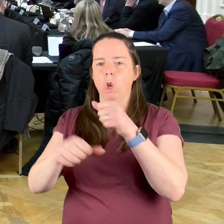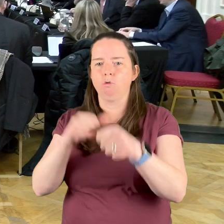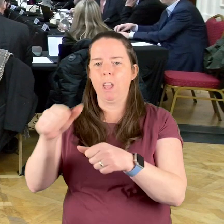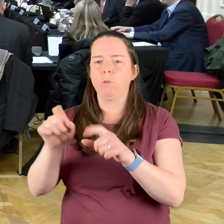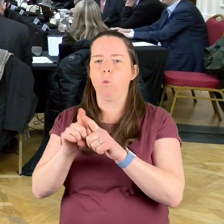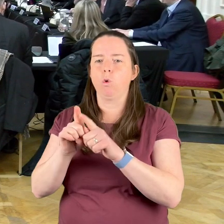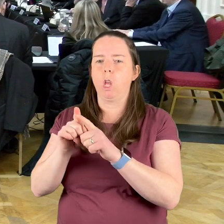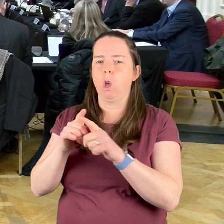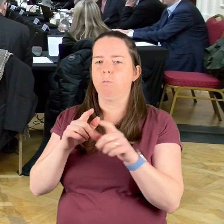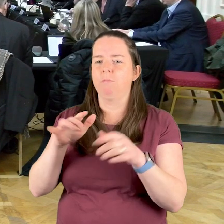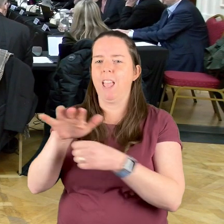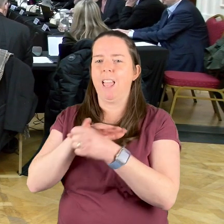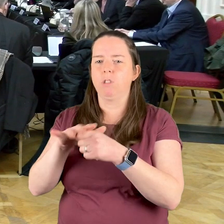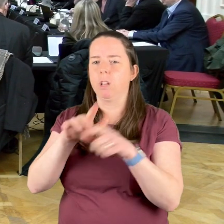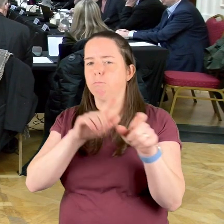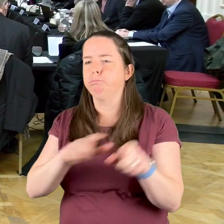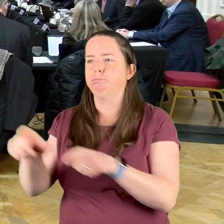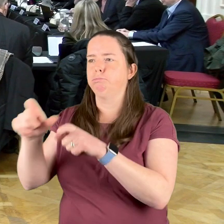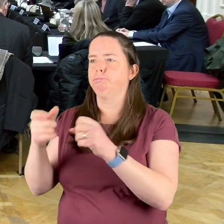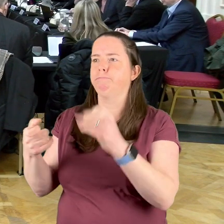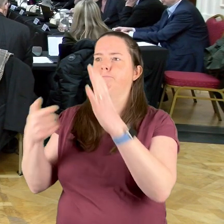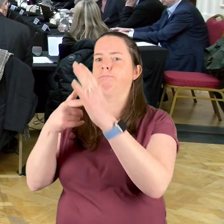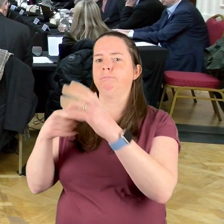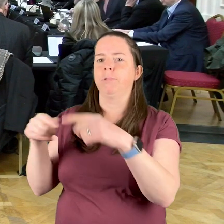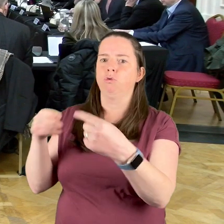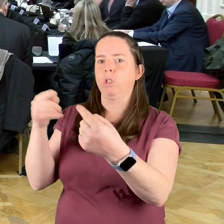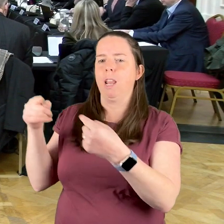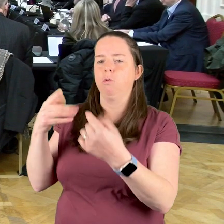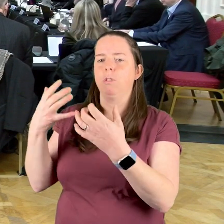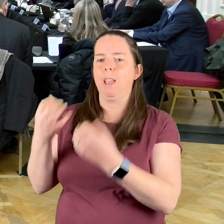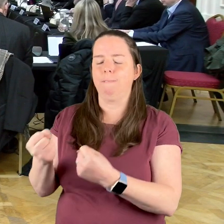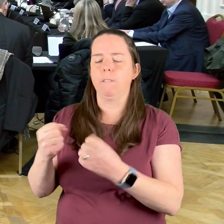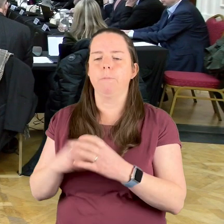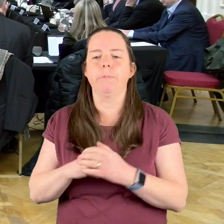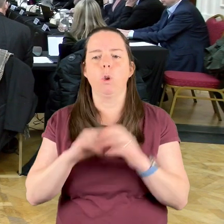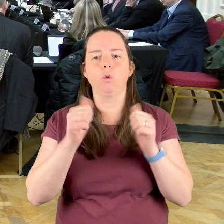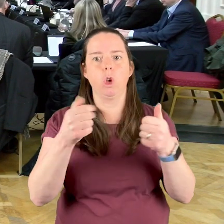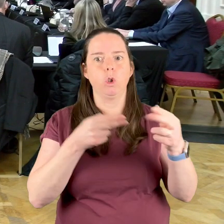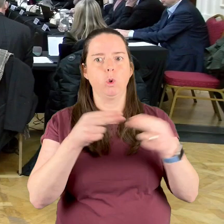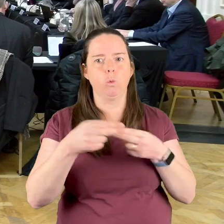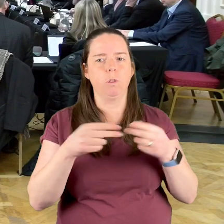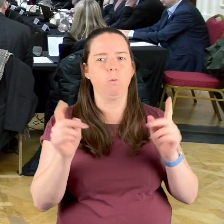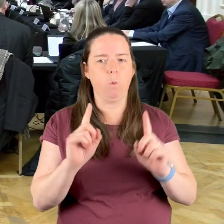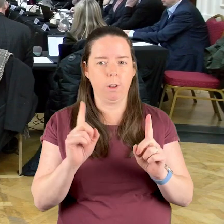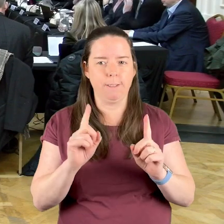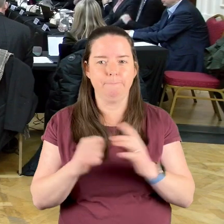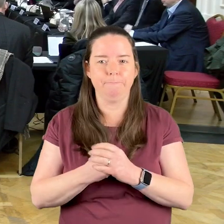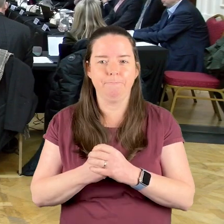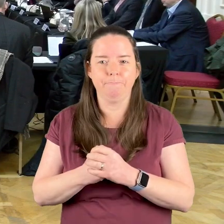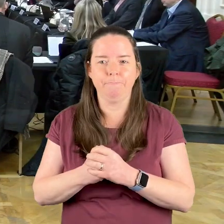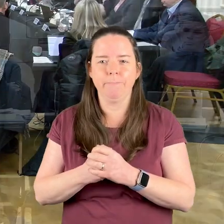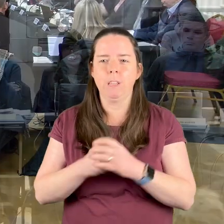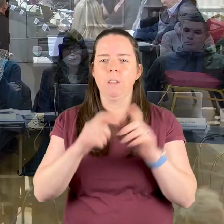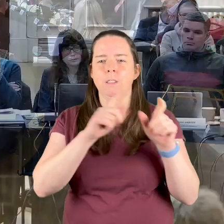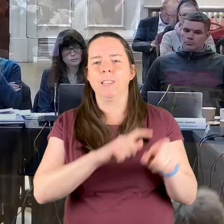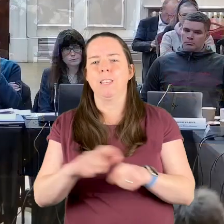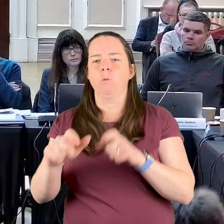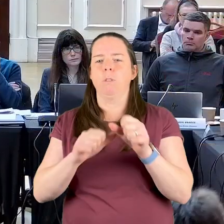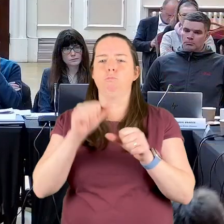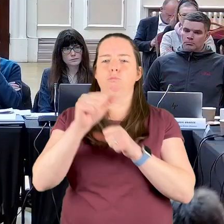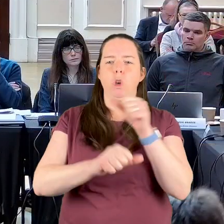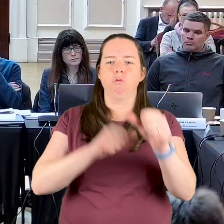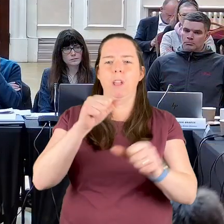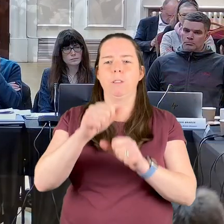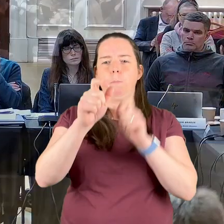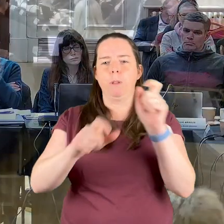of ongoing and significant challenge. So in the good news camp, continuing to